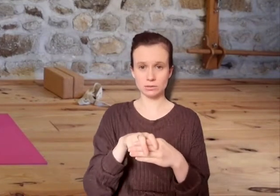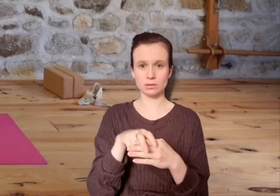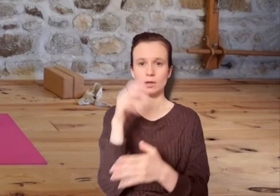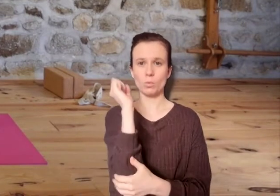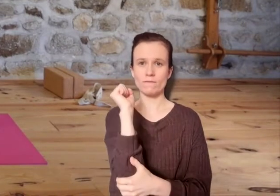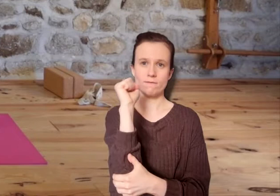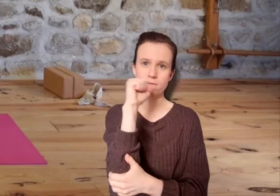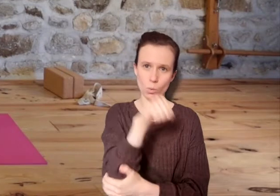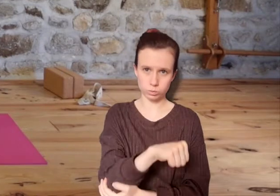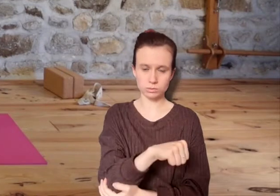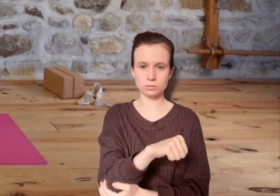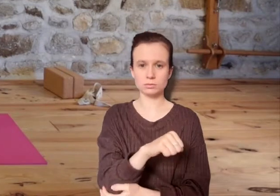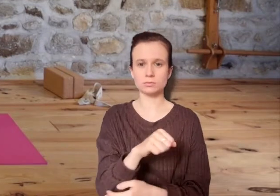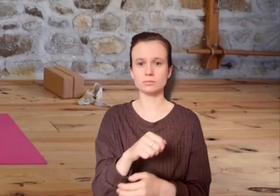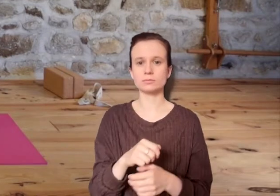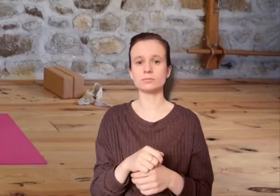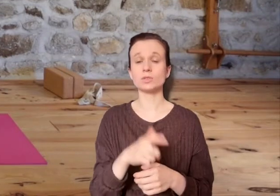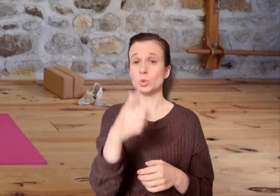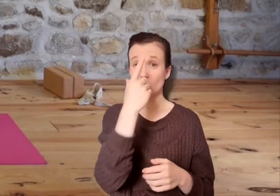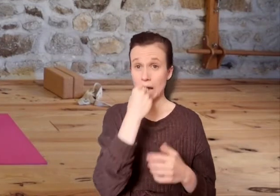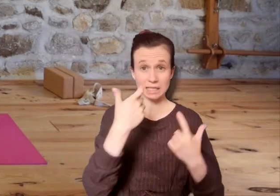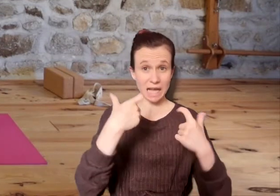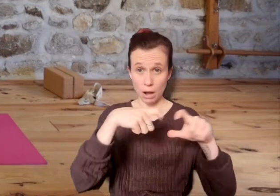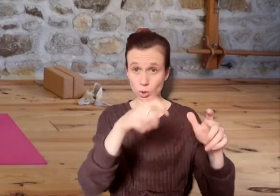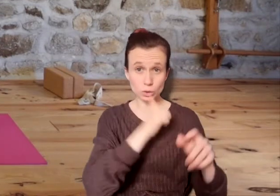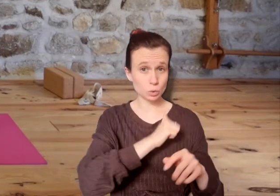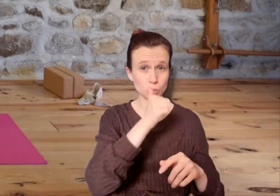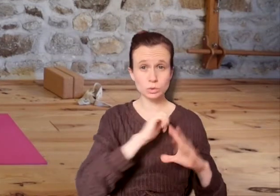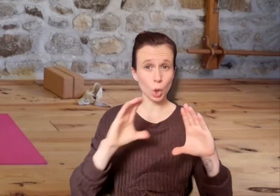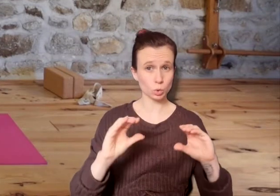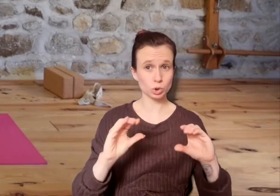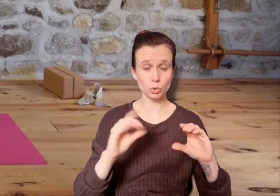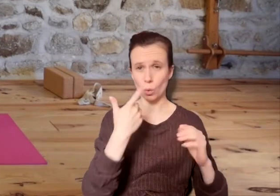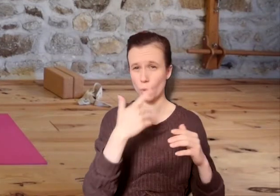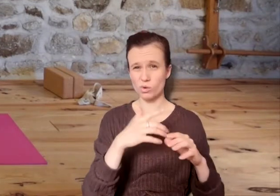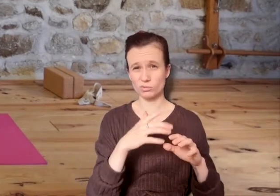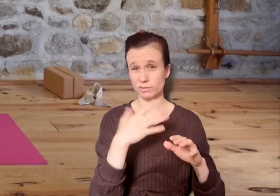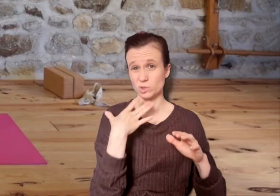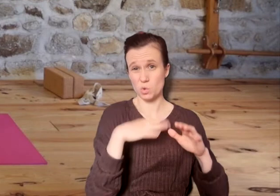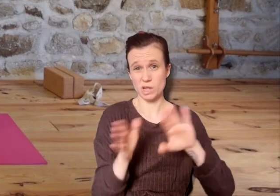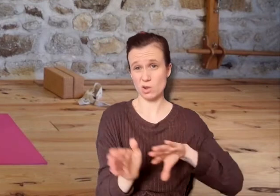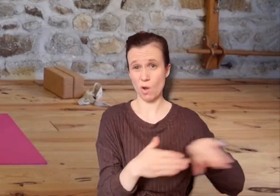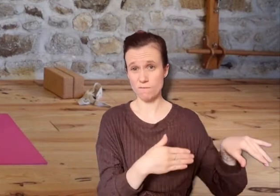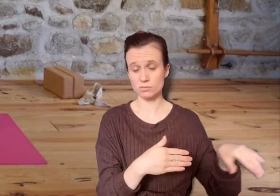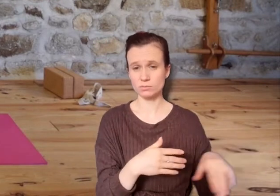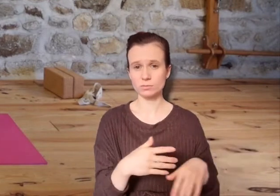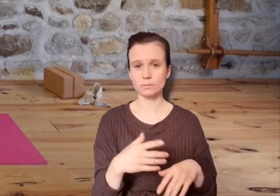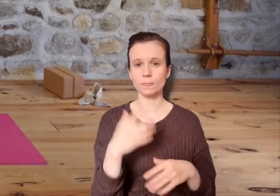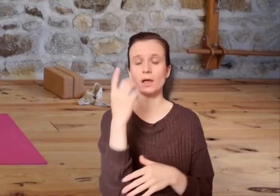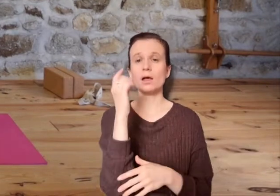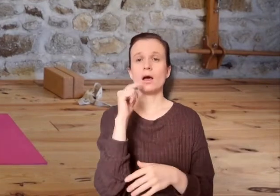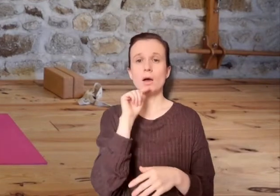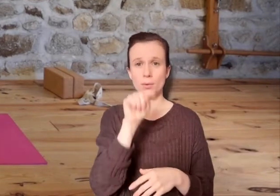nice and long. Again, if you need to, stay on your cushion. Arms are going to come up to the ceiling on the inhale. Exhale, you're going